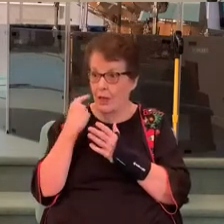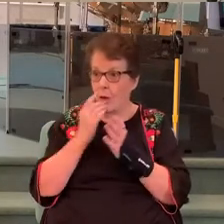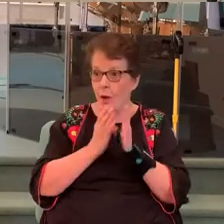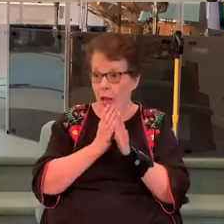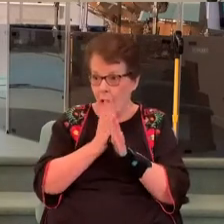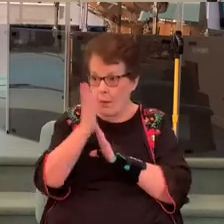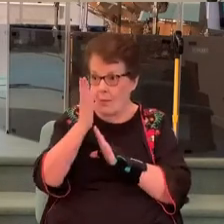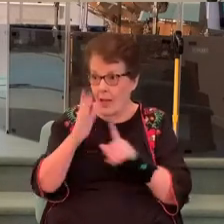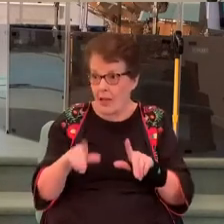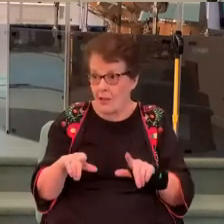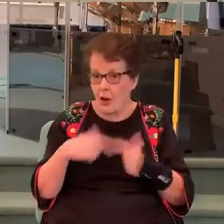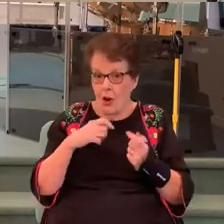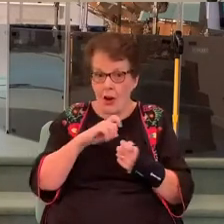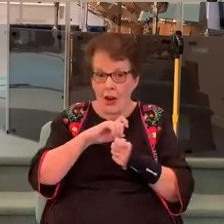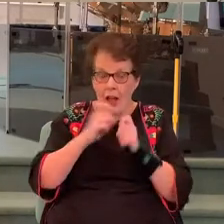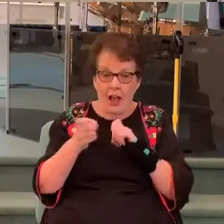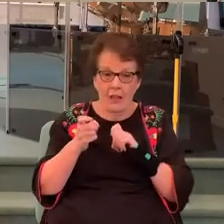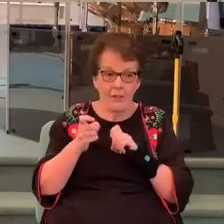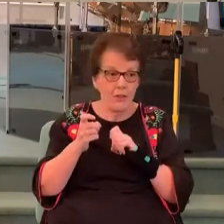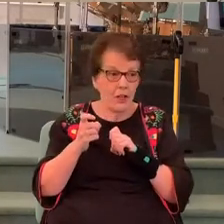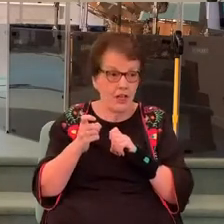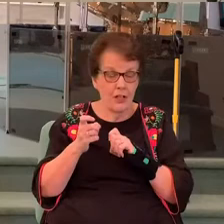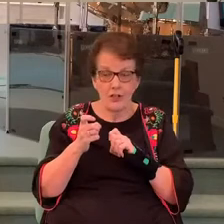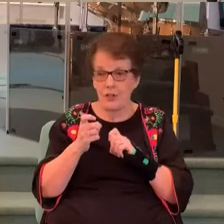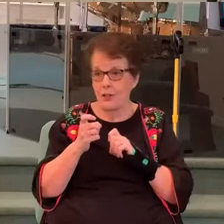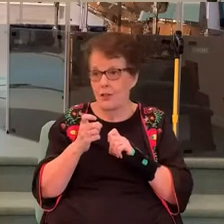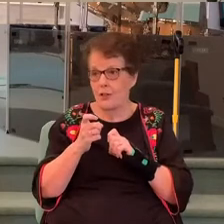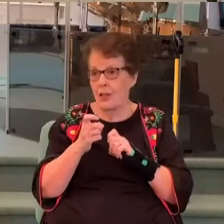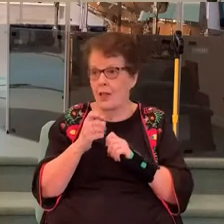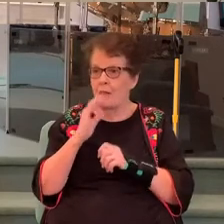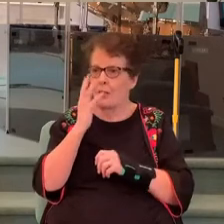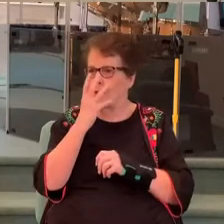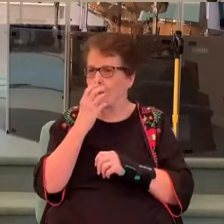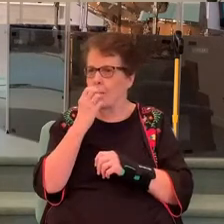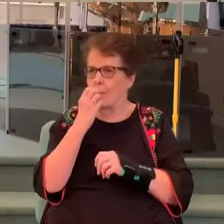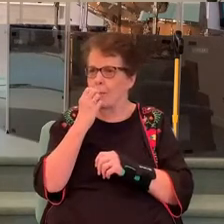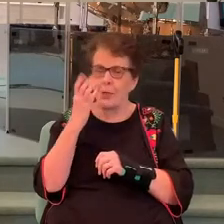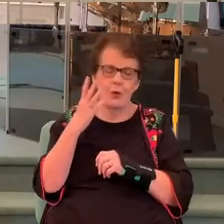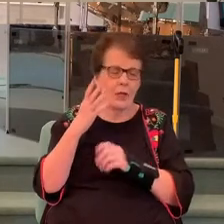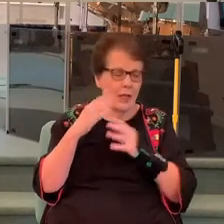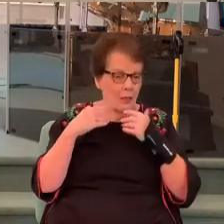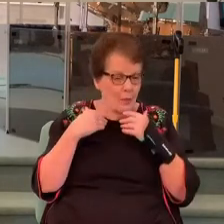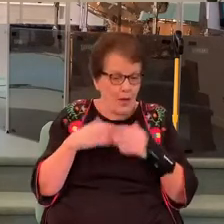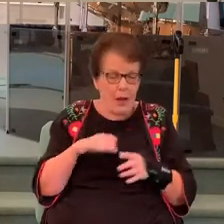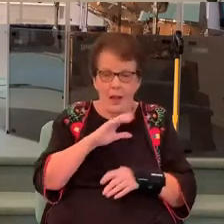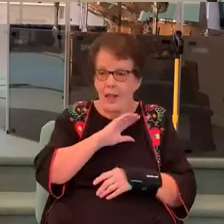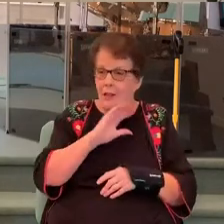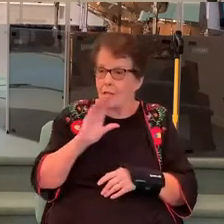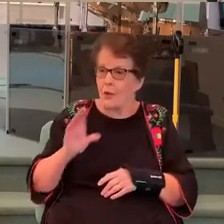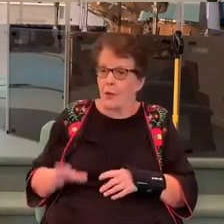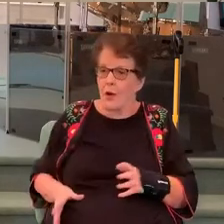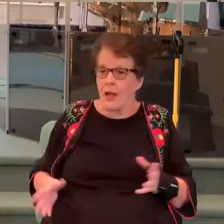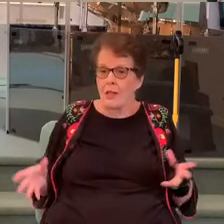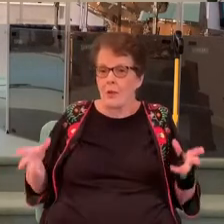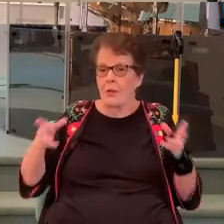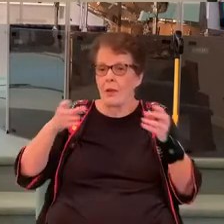transition. There's a beauty in the body of Christ when we come and gather around people in their moment of need.